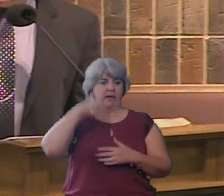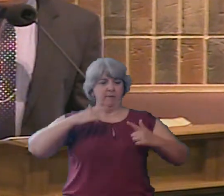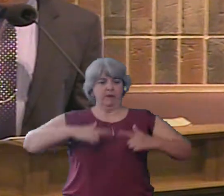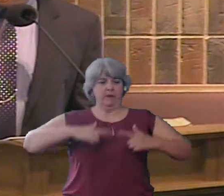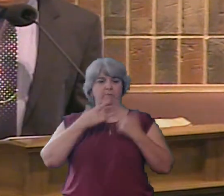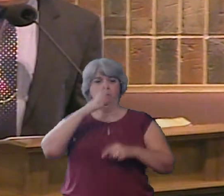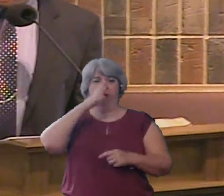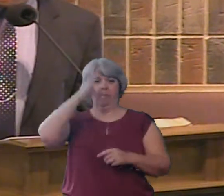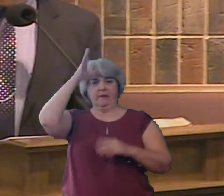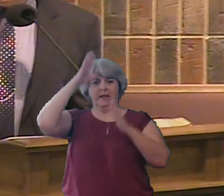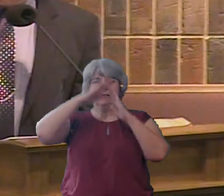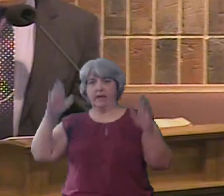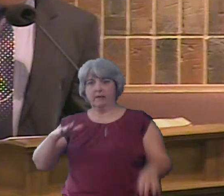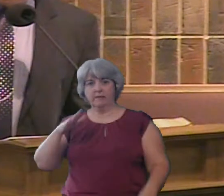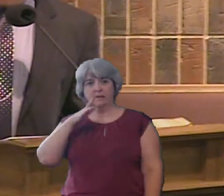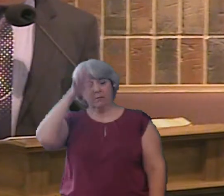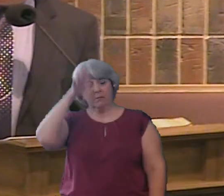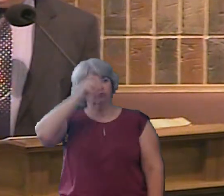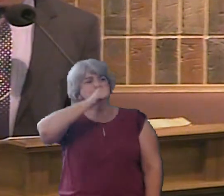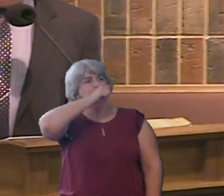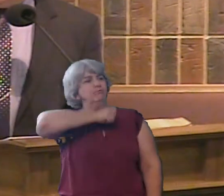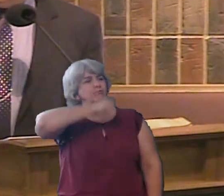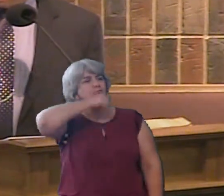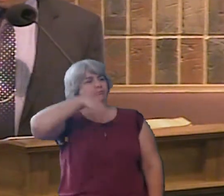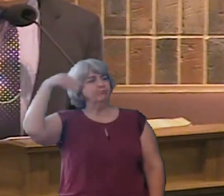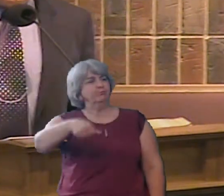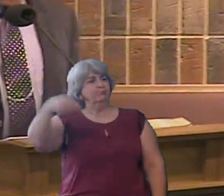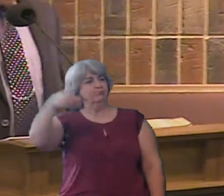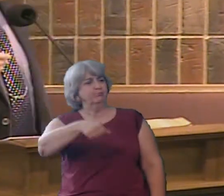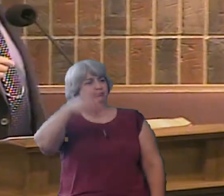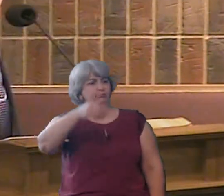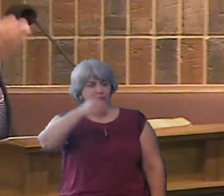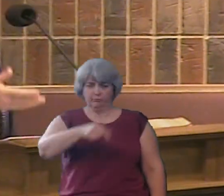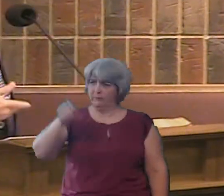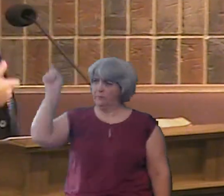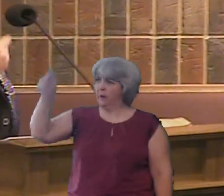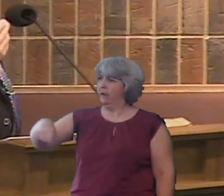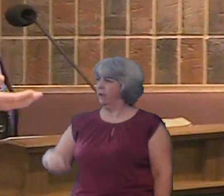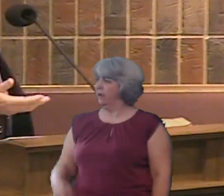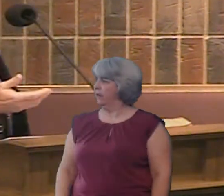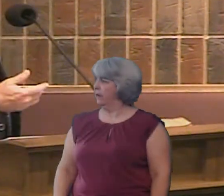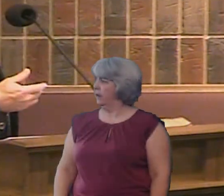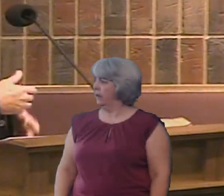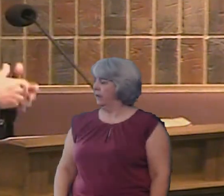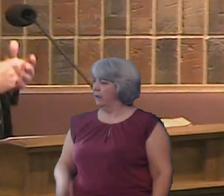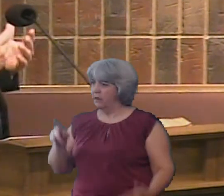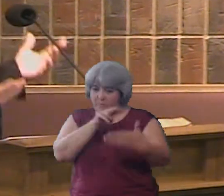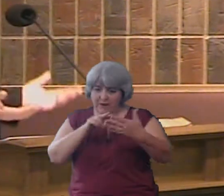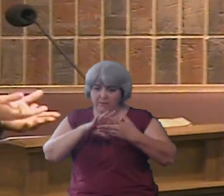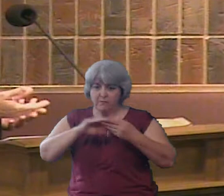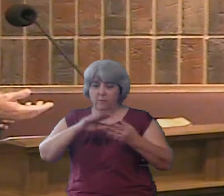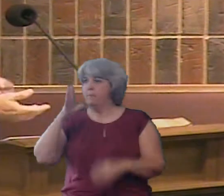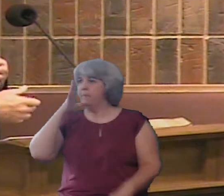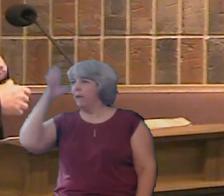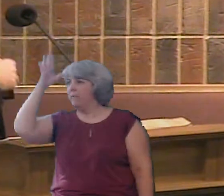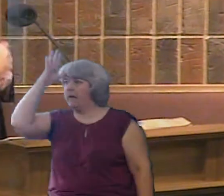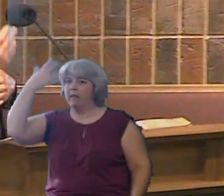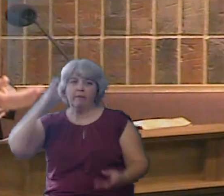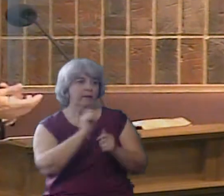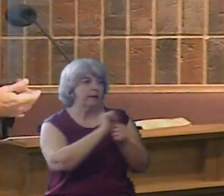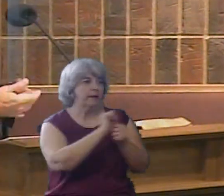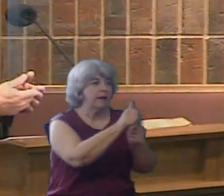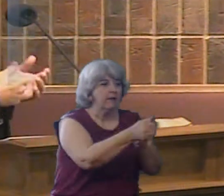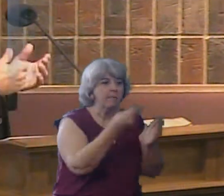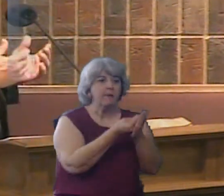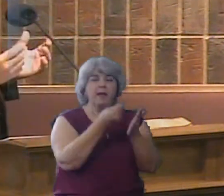his parents and that they should just put up with him forever from that then on. And then you find out the whole story about how they tried to help him get up on his feet and move